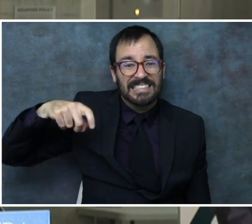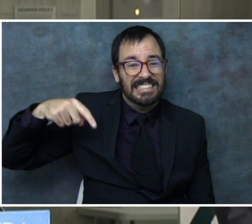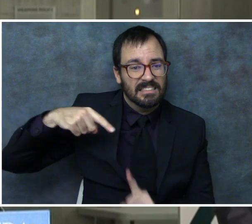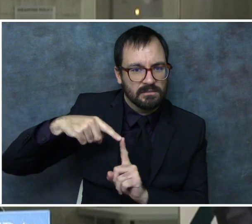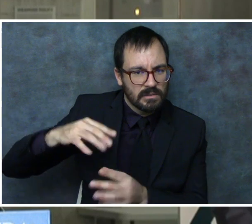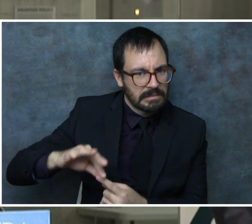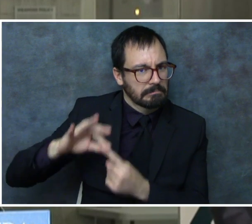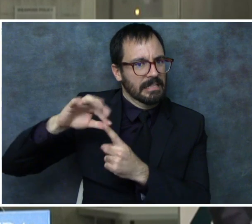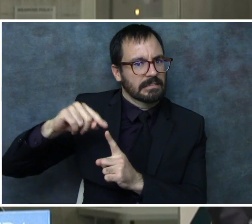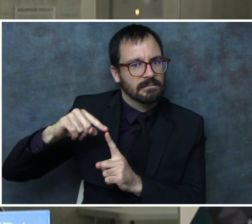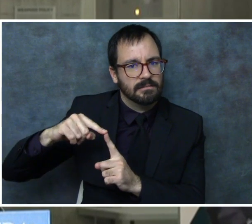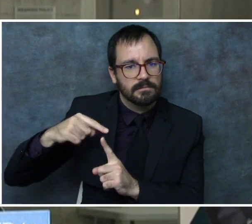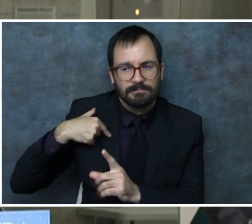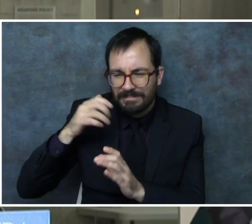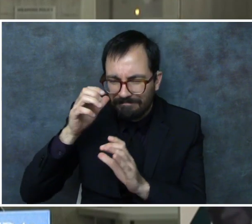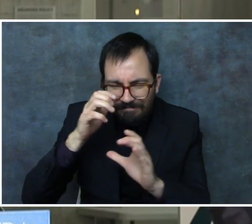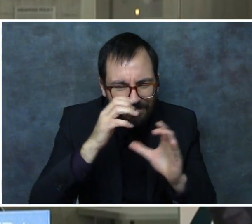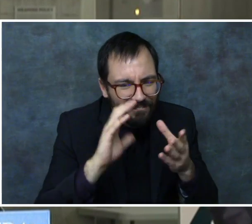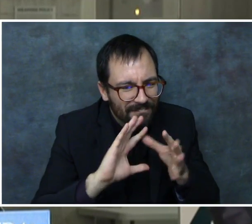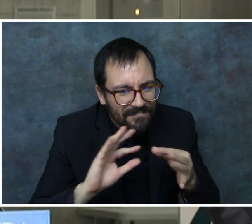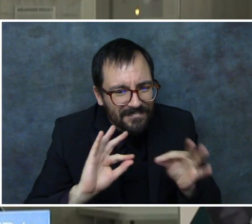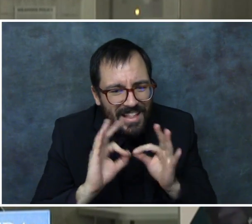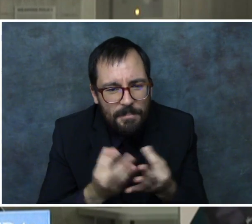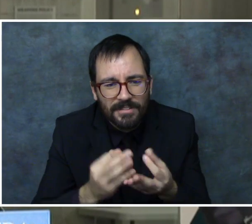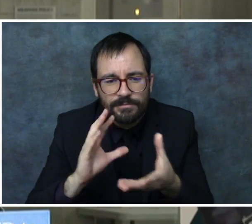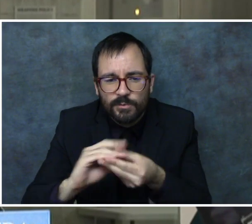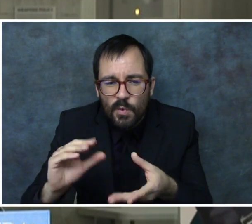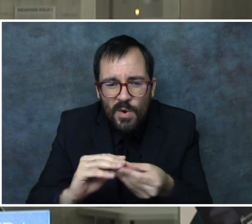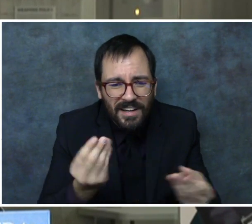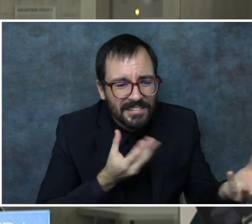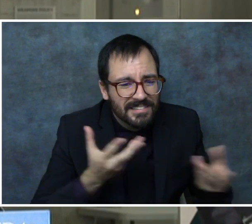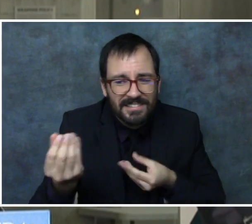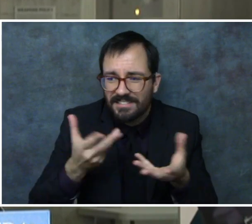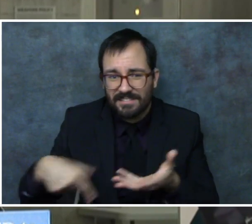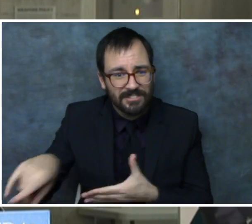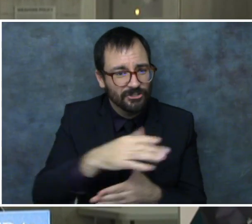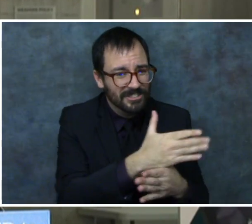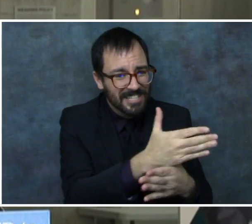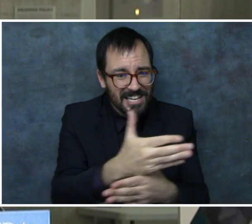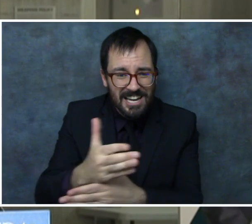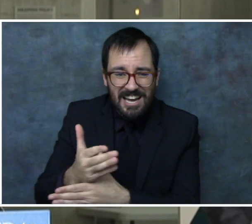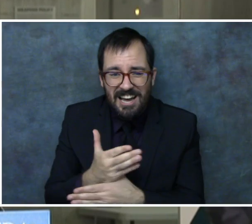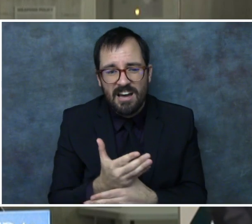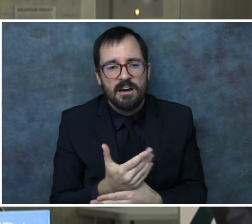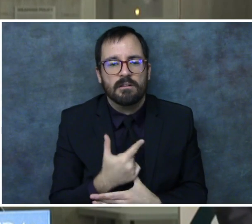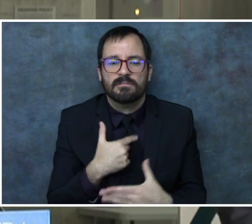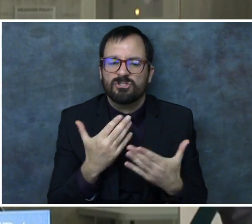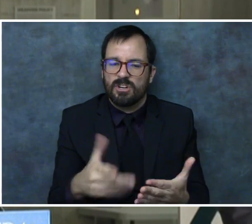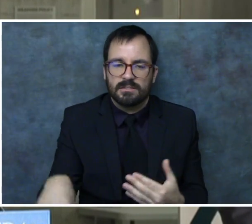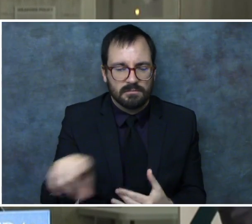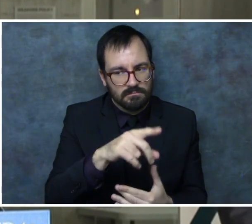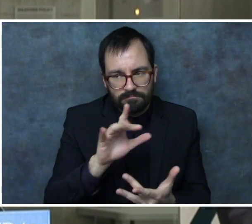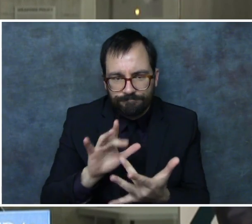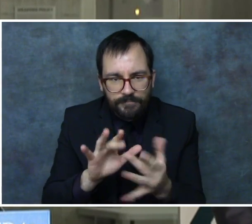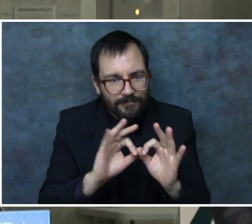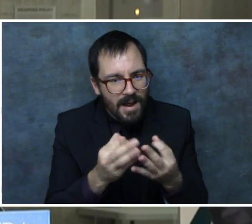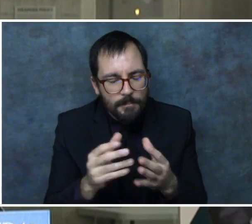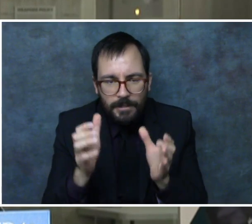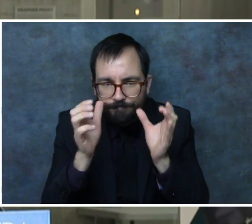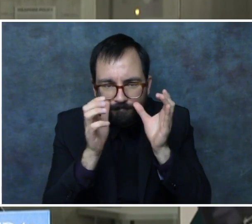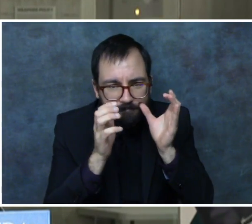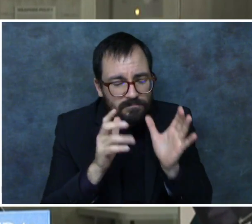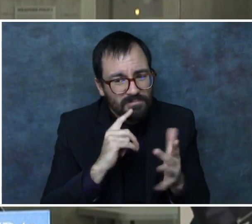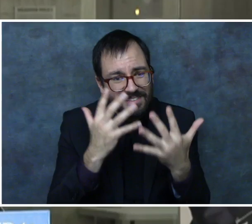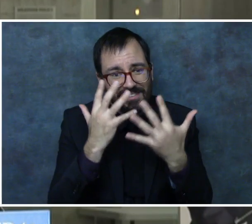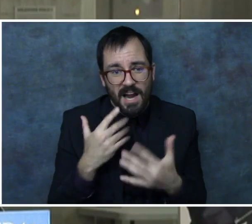talk to the families. It's such a sad thing to see that in 7 months, that so many kids digress back in